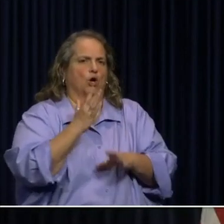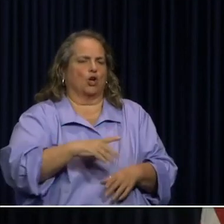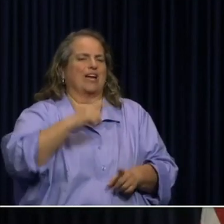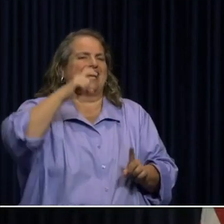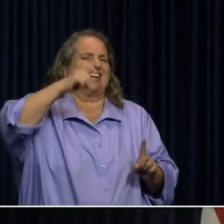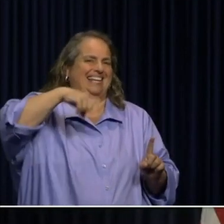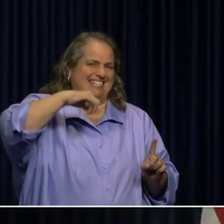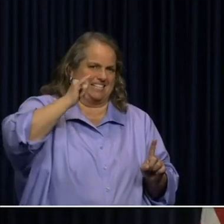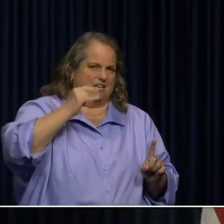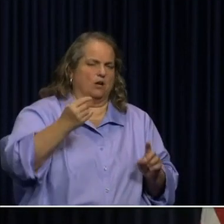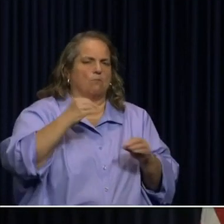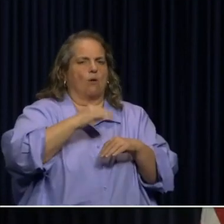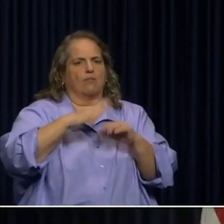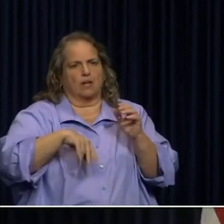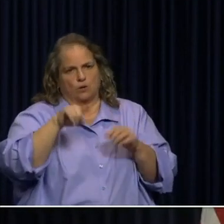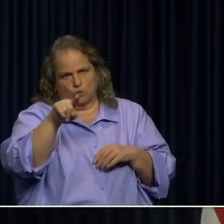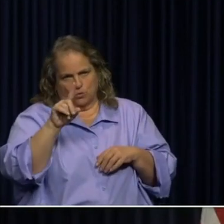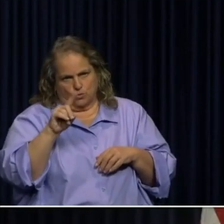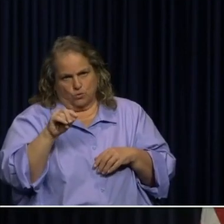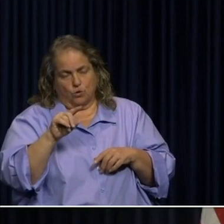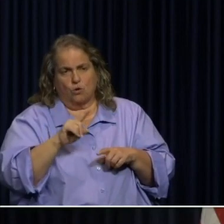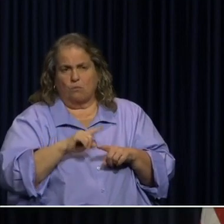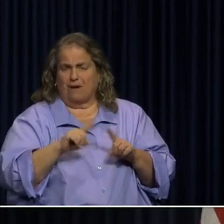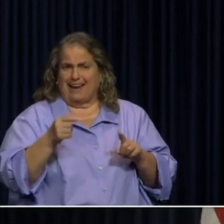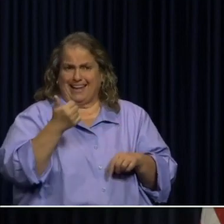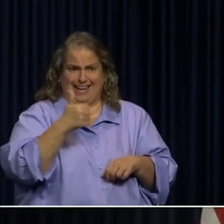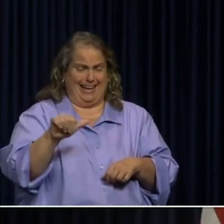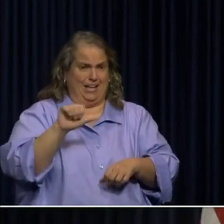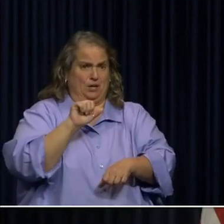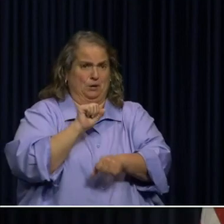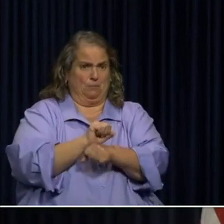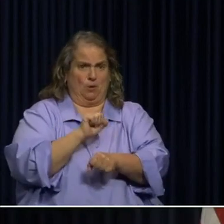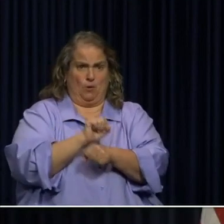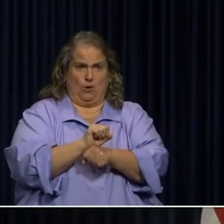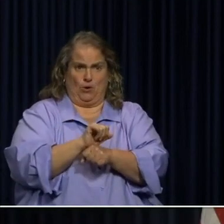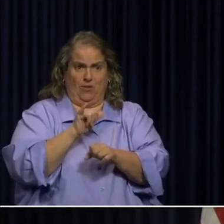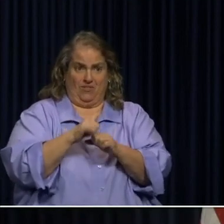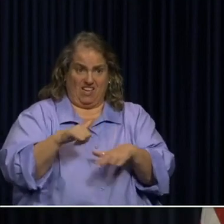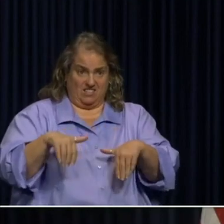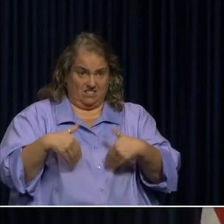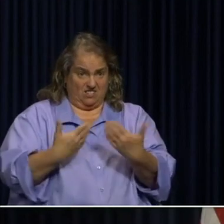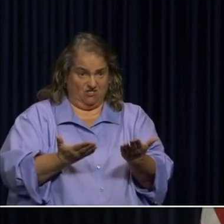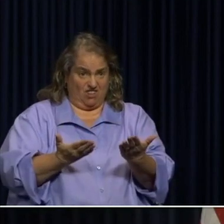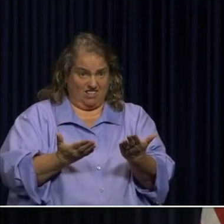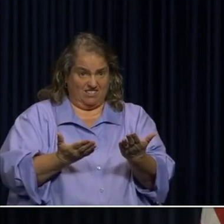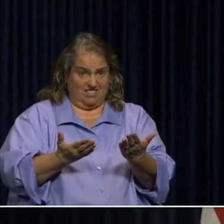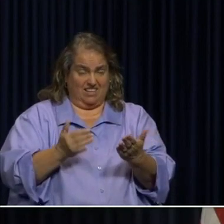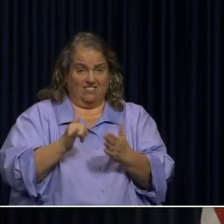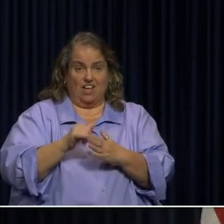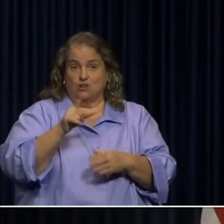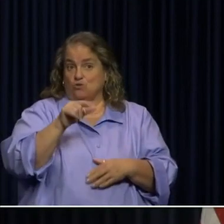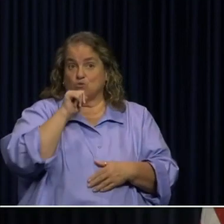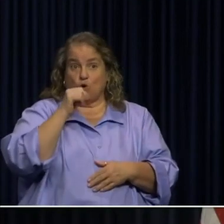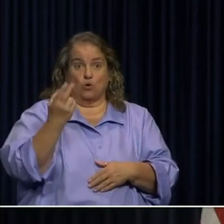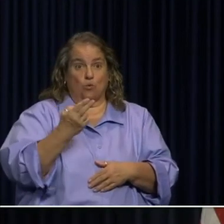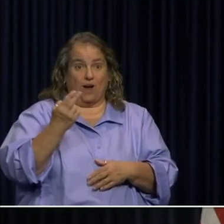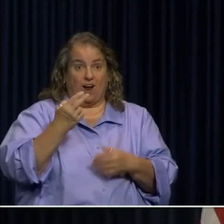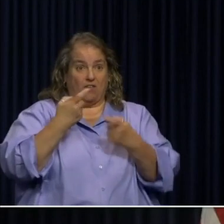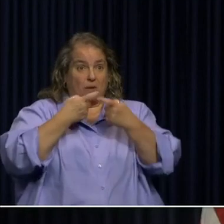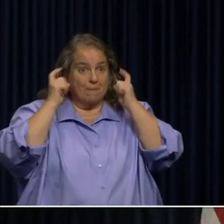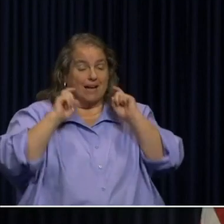lot more than you do. But any employer that is suggesting that you don't wear this